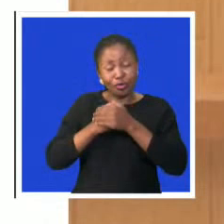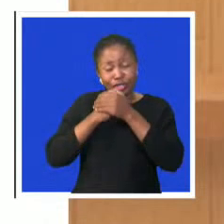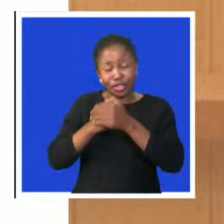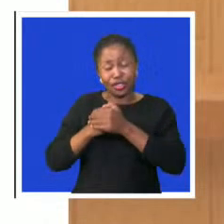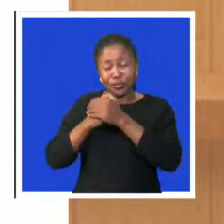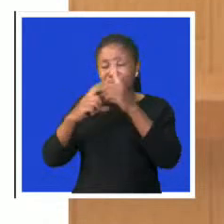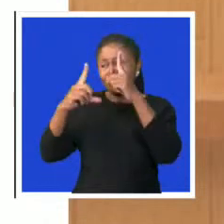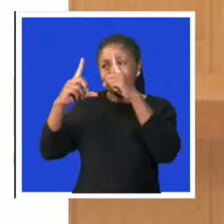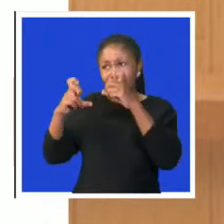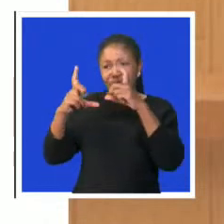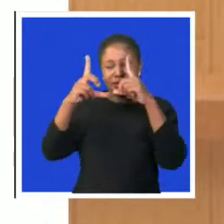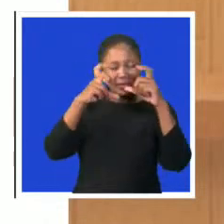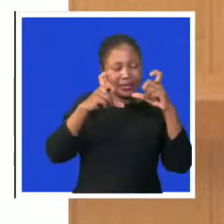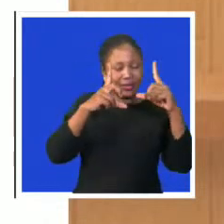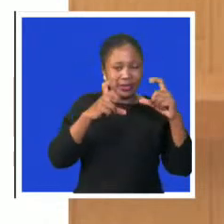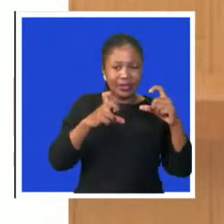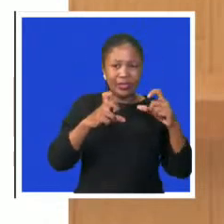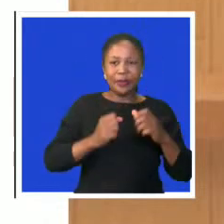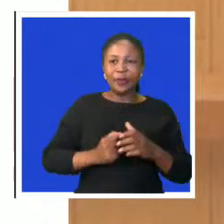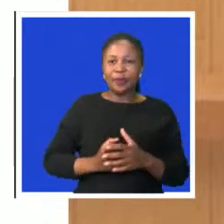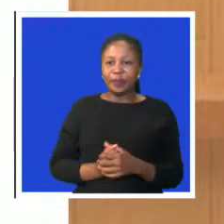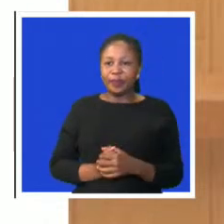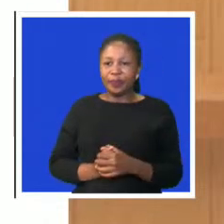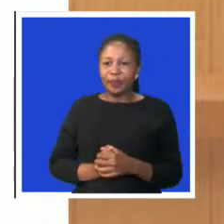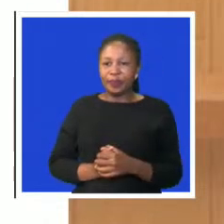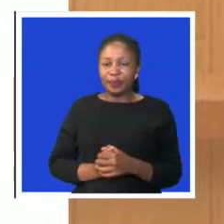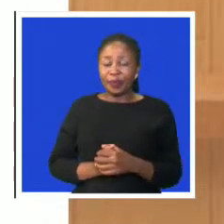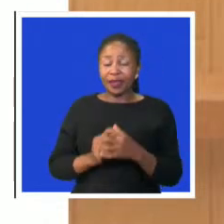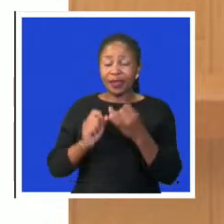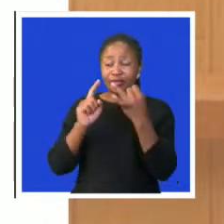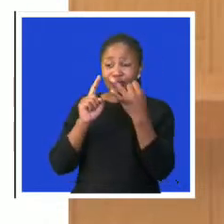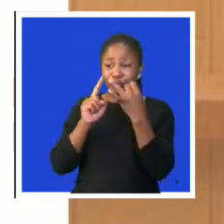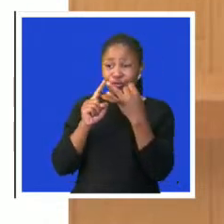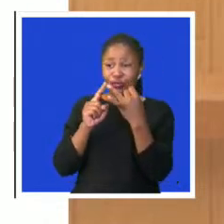Elena, at home, now we come to the